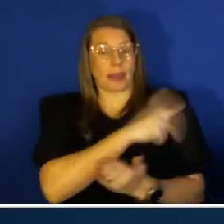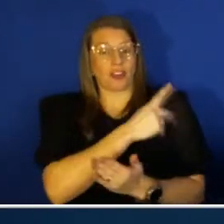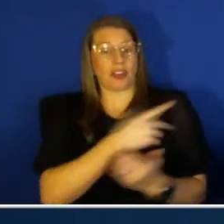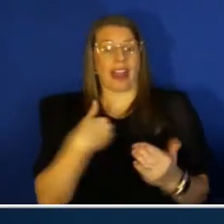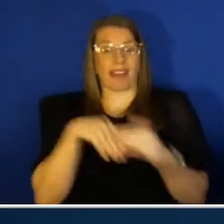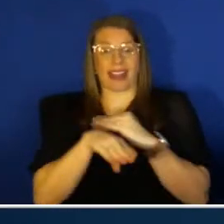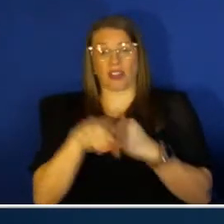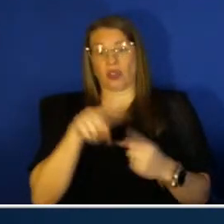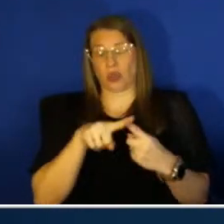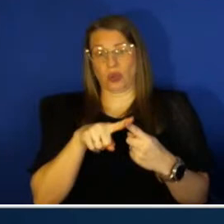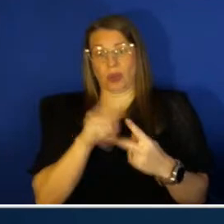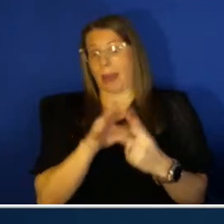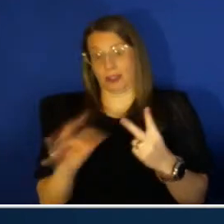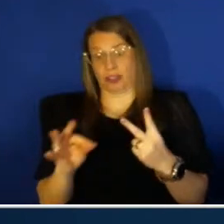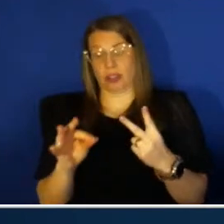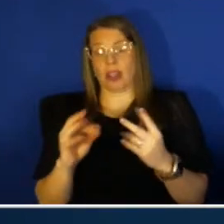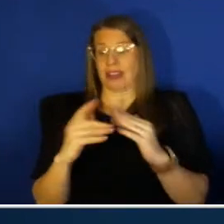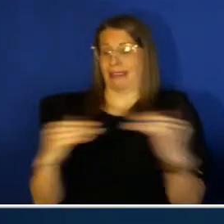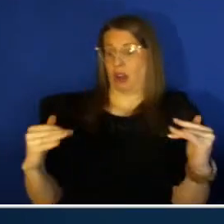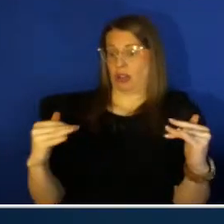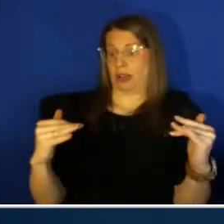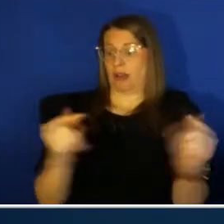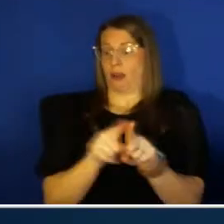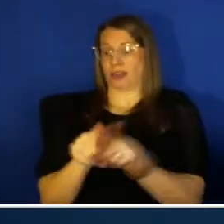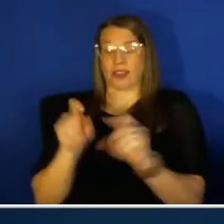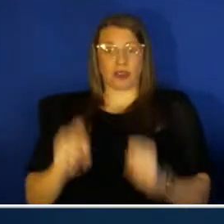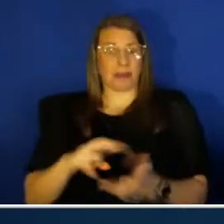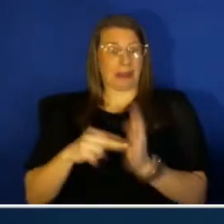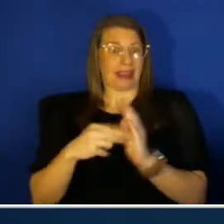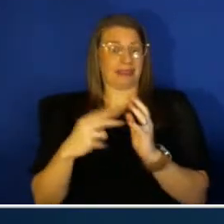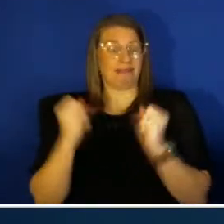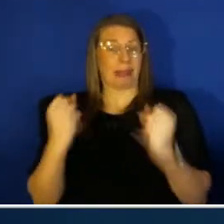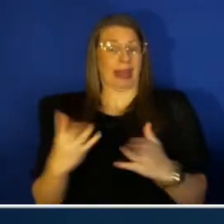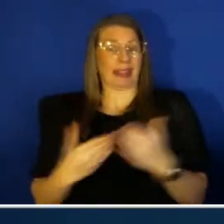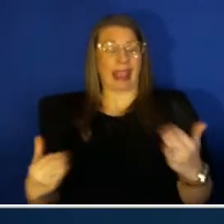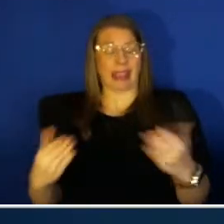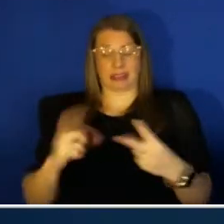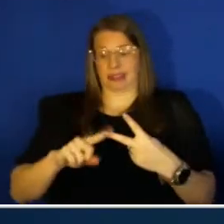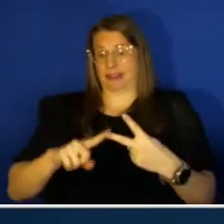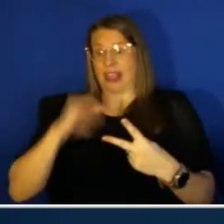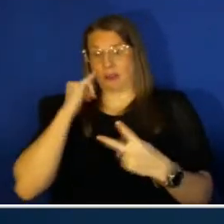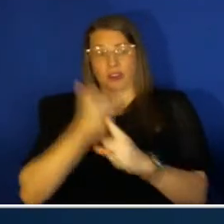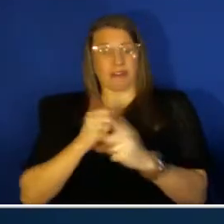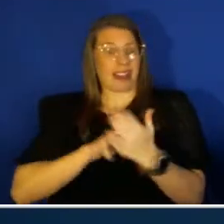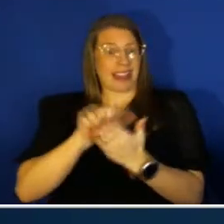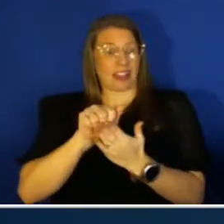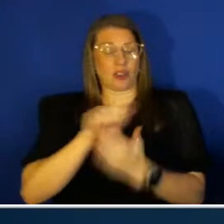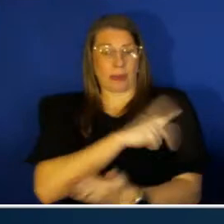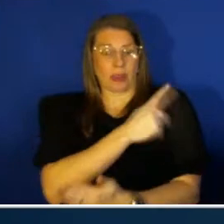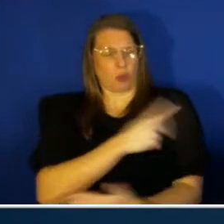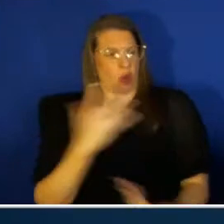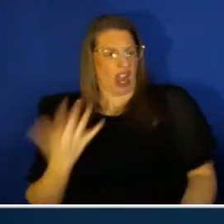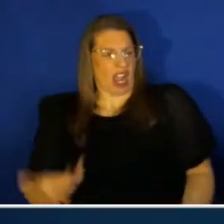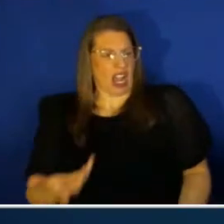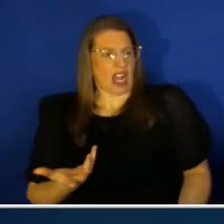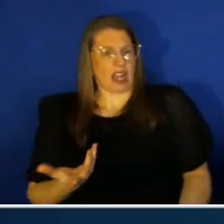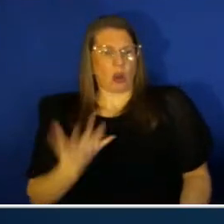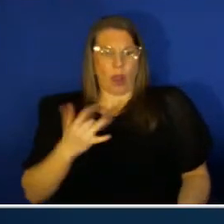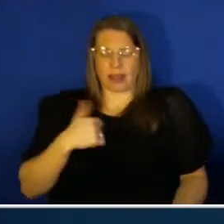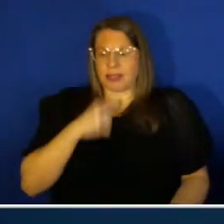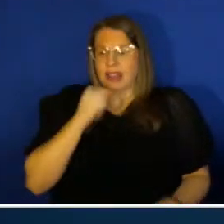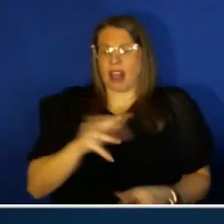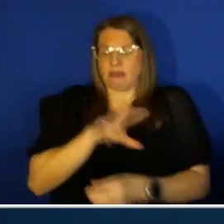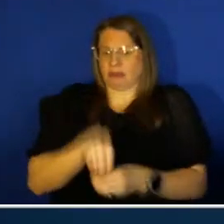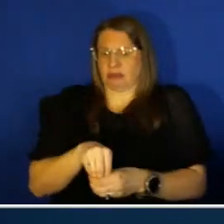that sense, diversity can mean a lot of things. You know, if you are a cancer patient, you may be wondering, well, why am I not in a clinical trial? Why is it